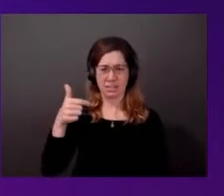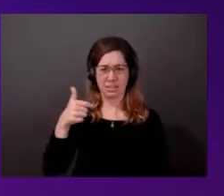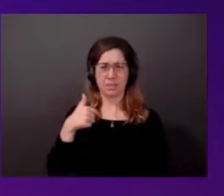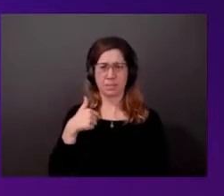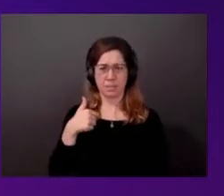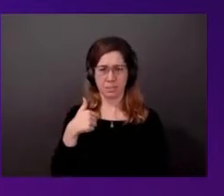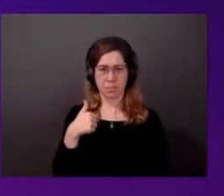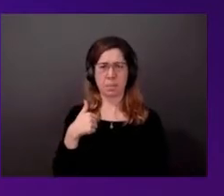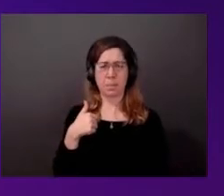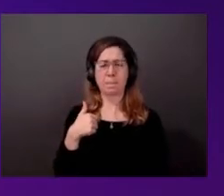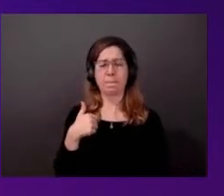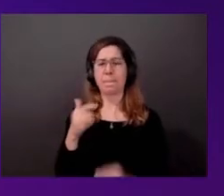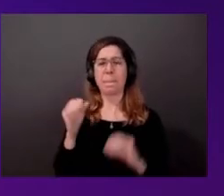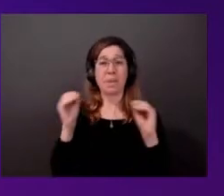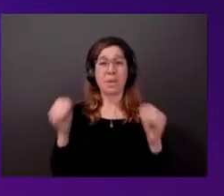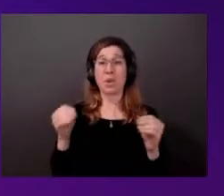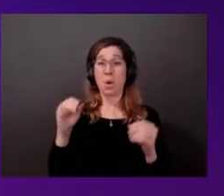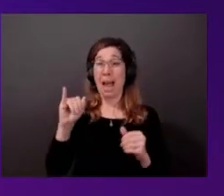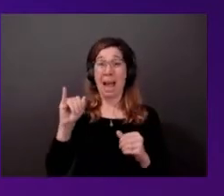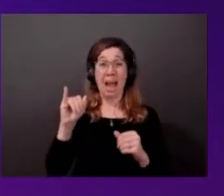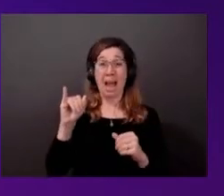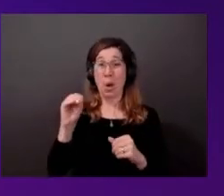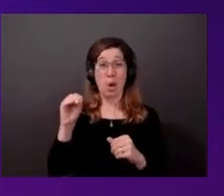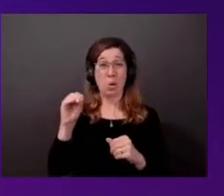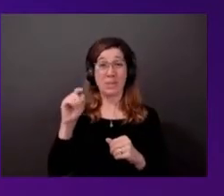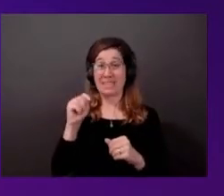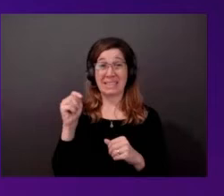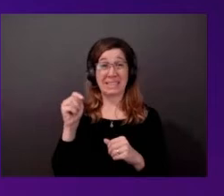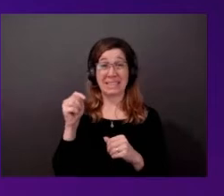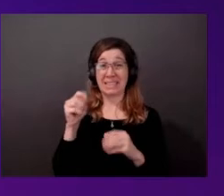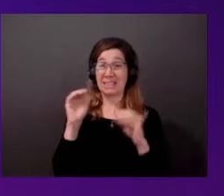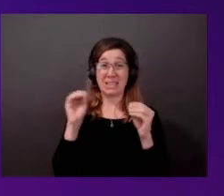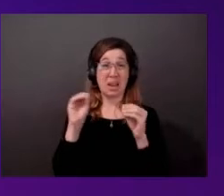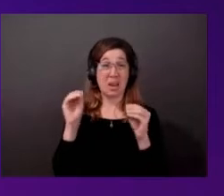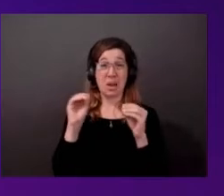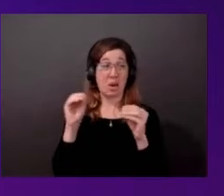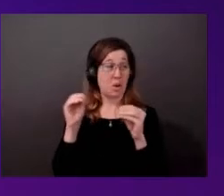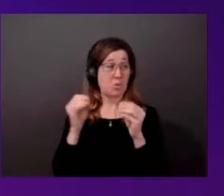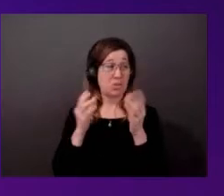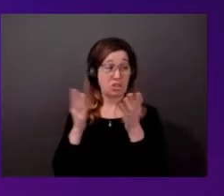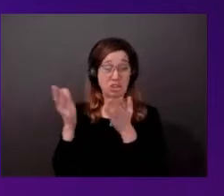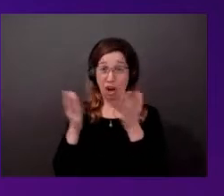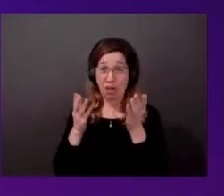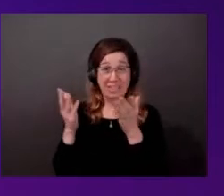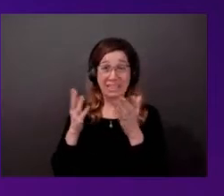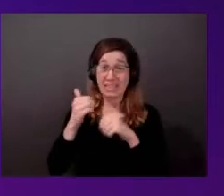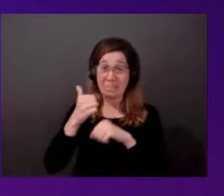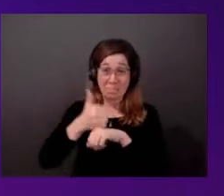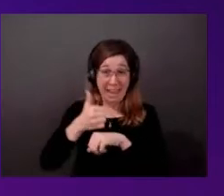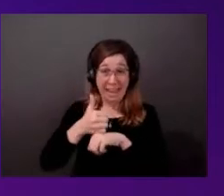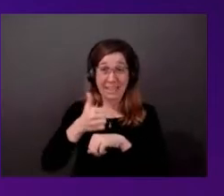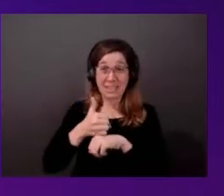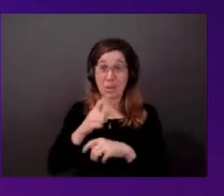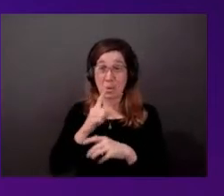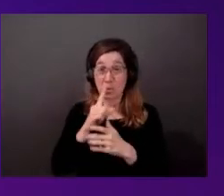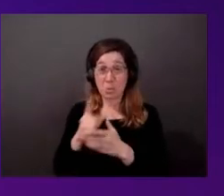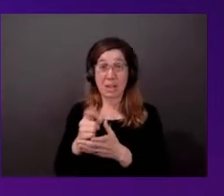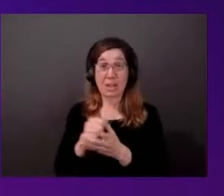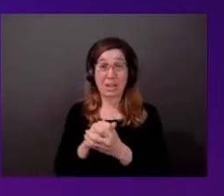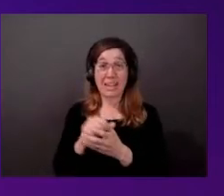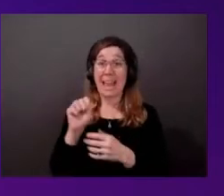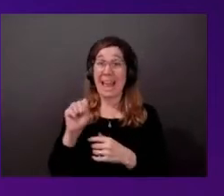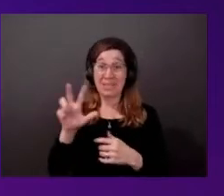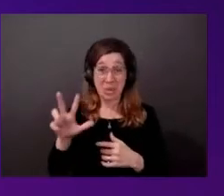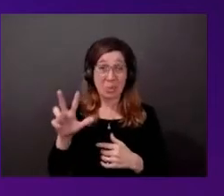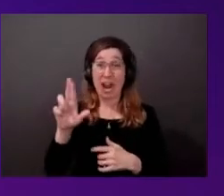was no IoT core at that time, or no serverless services. So it's EC2 instances, S3 RDS. So